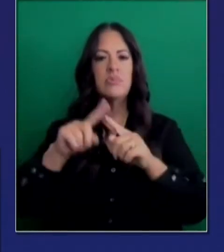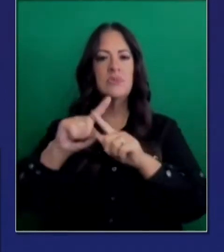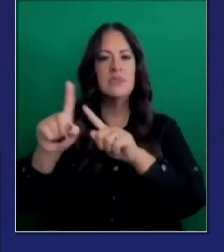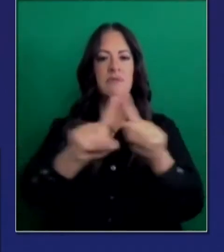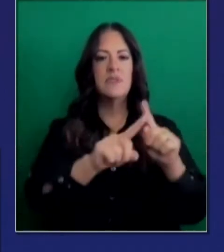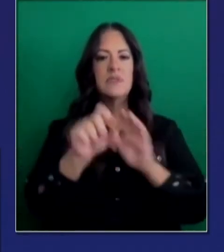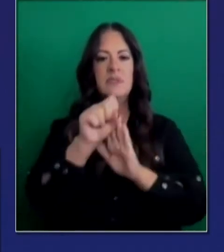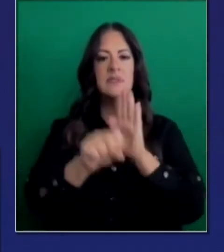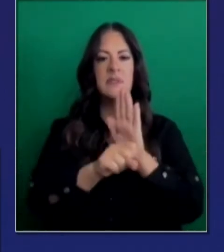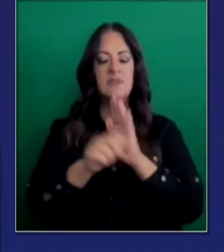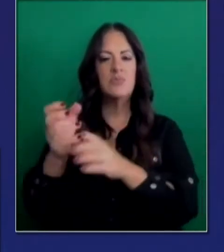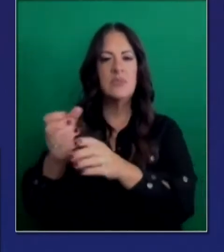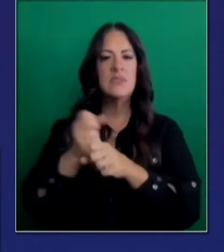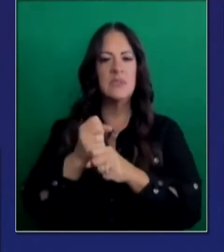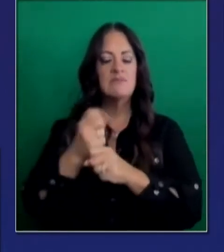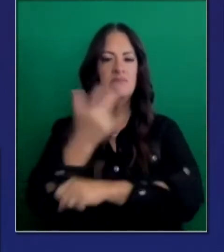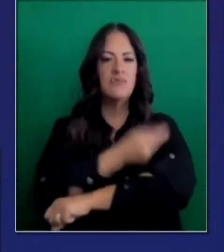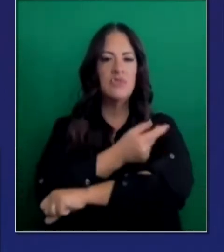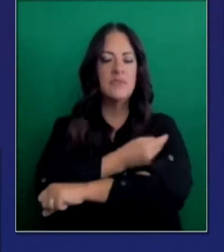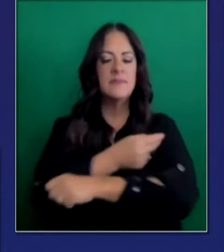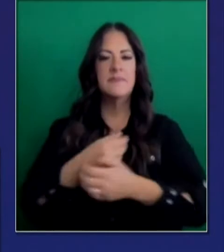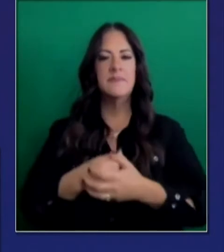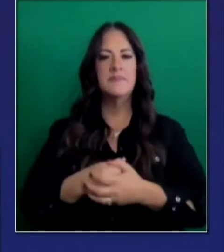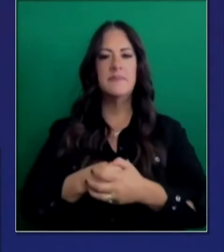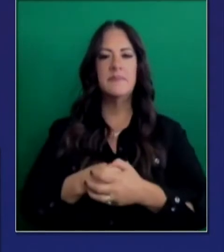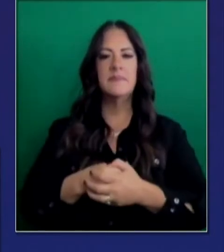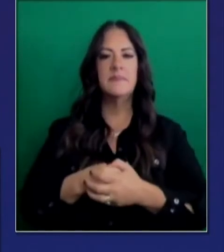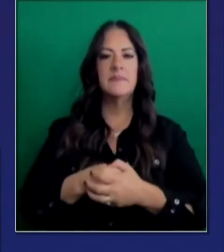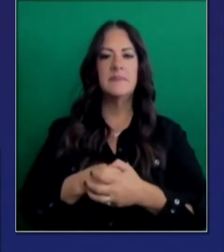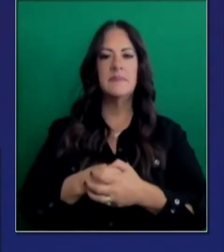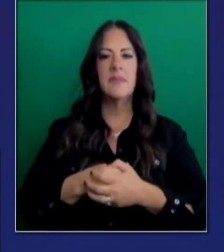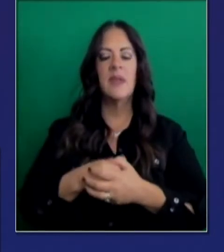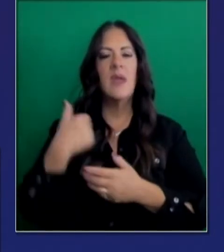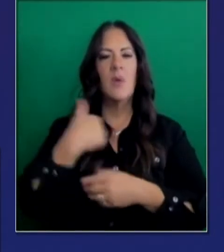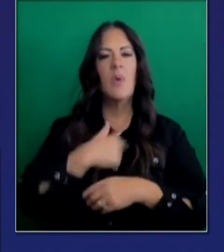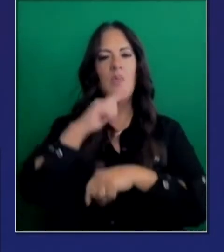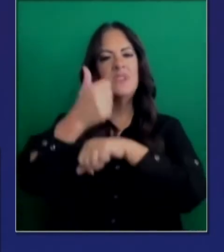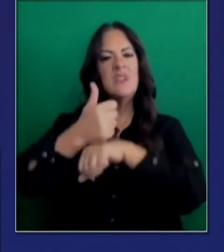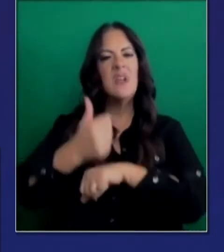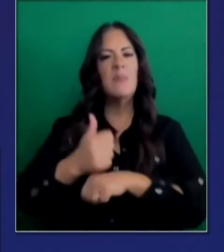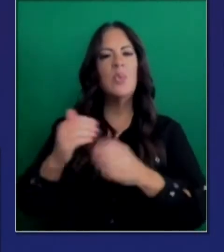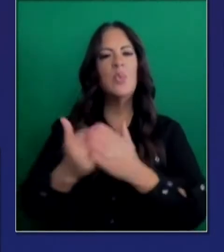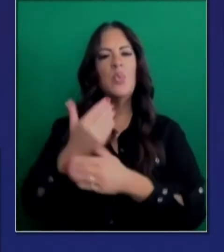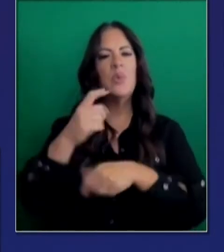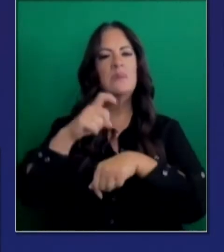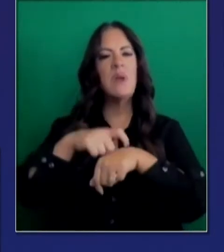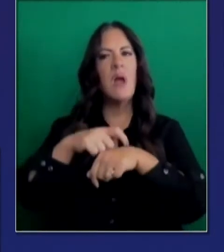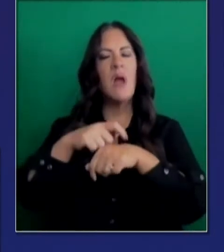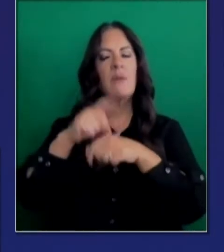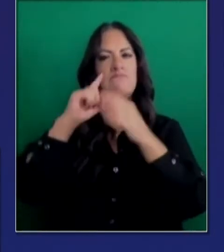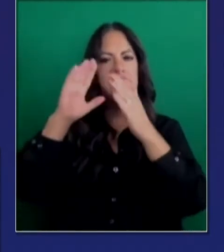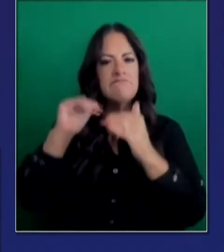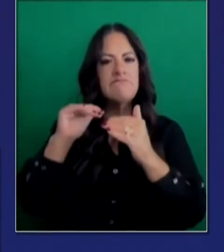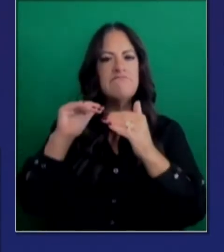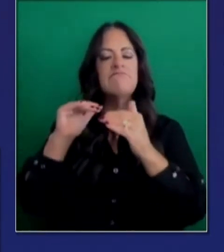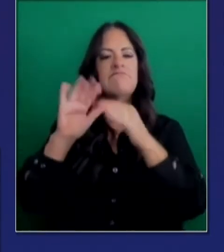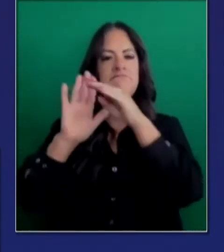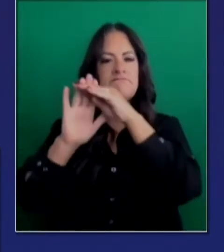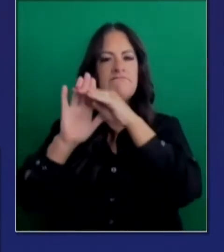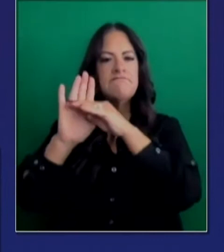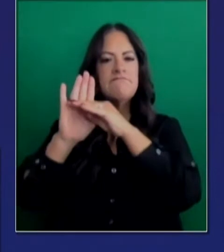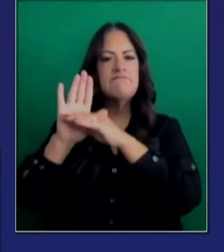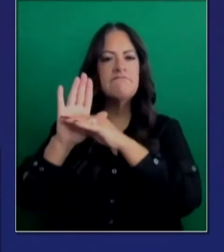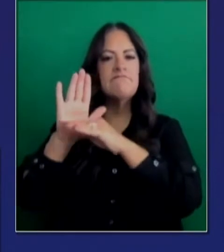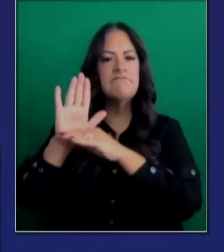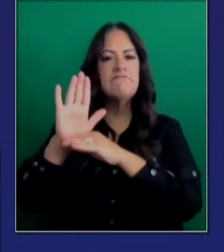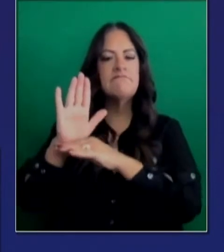your expectation to start to put some timelines, or at least expected timelines, so that we can deal with the